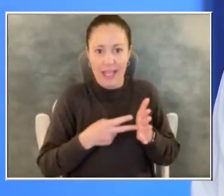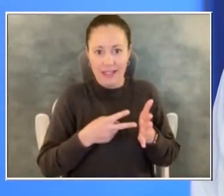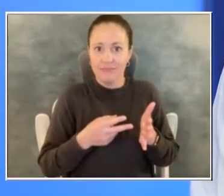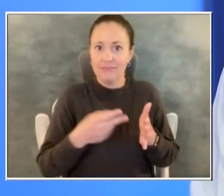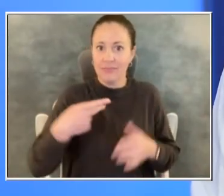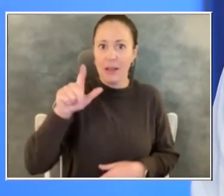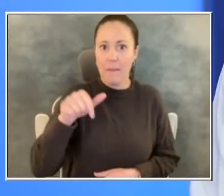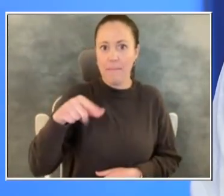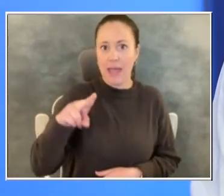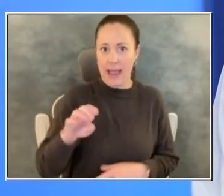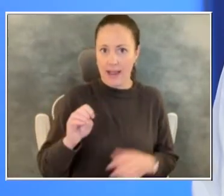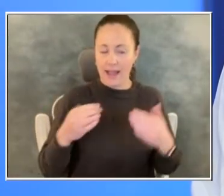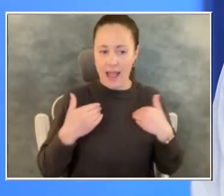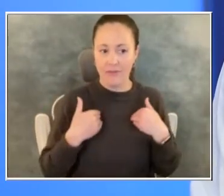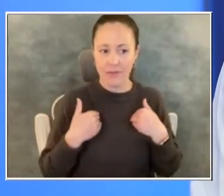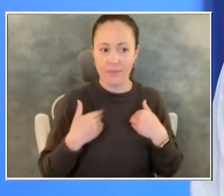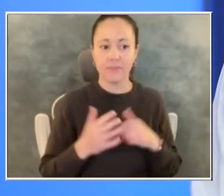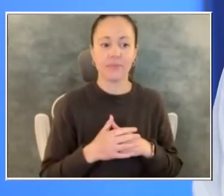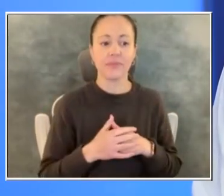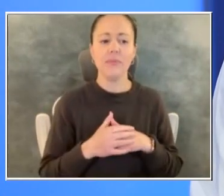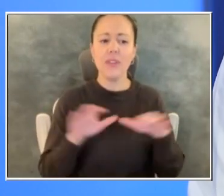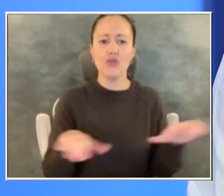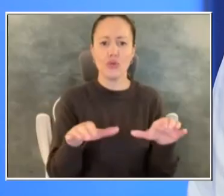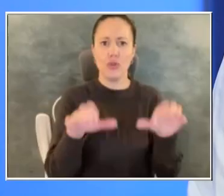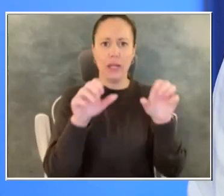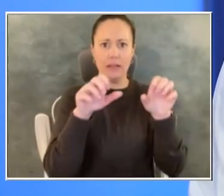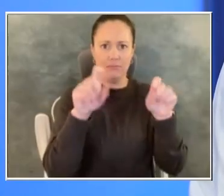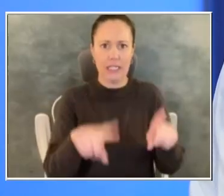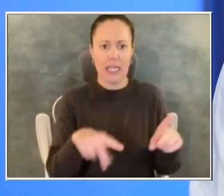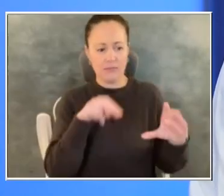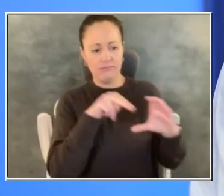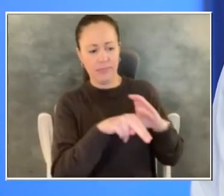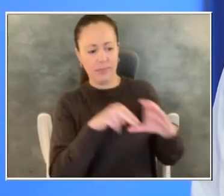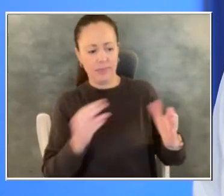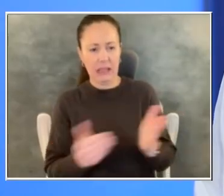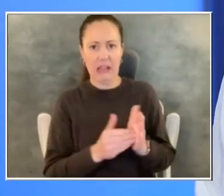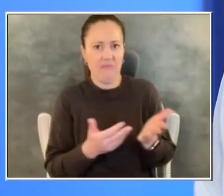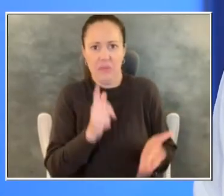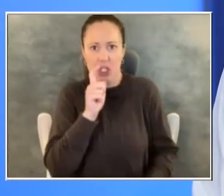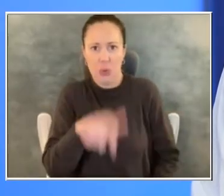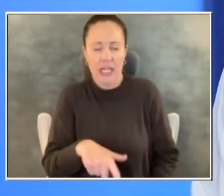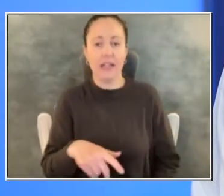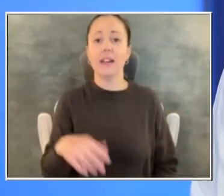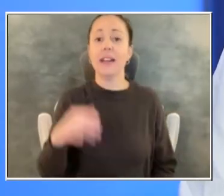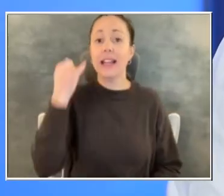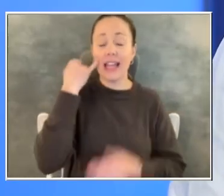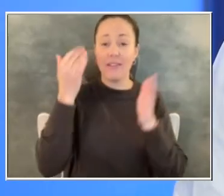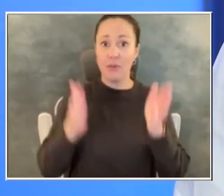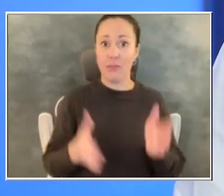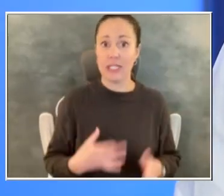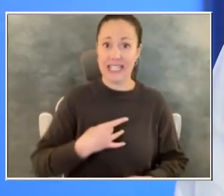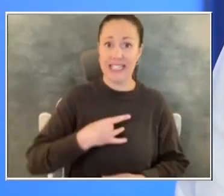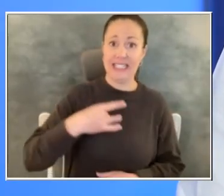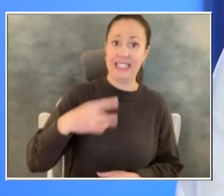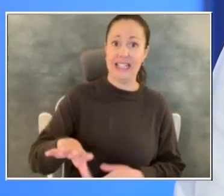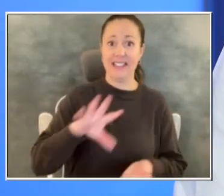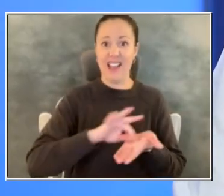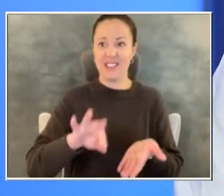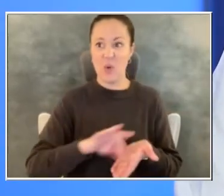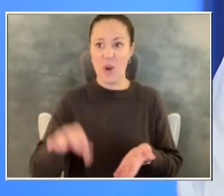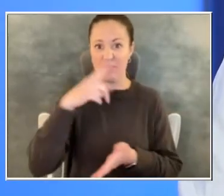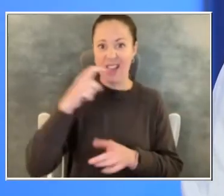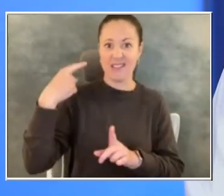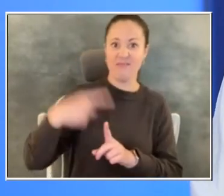So repeating it won't be necessary. If they don't love their score because it's positive, I think what